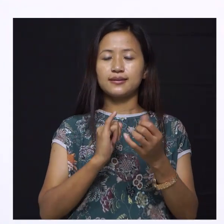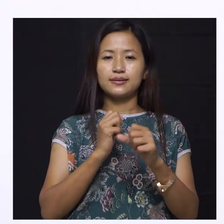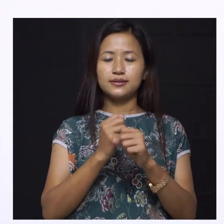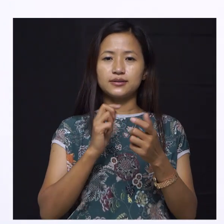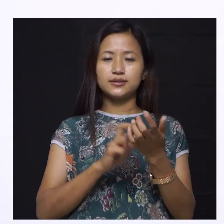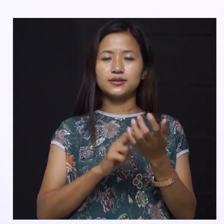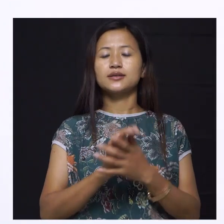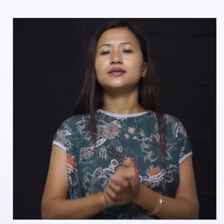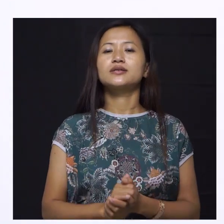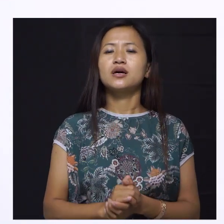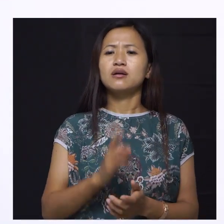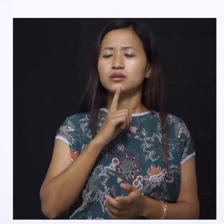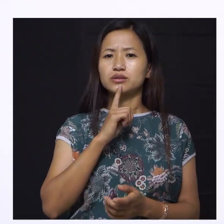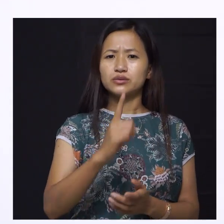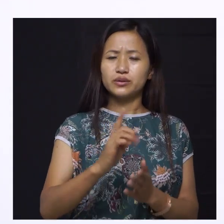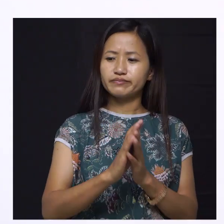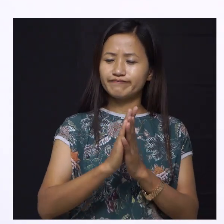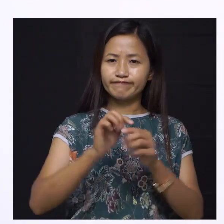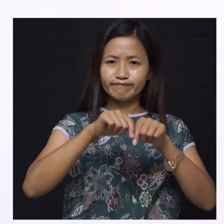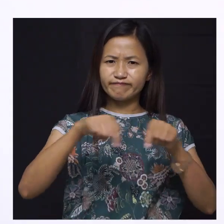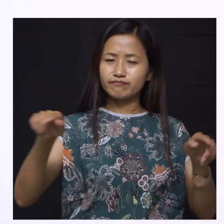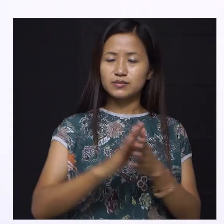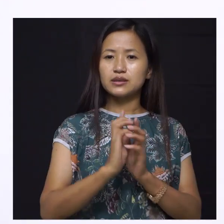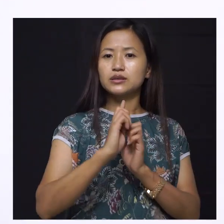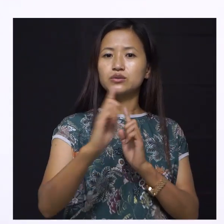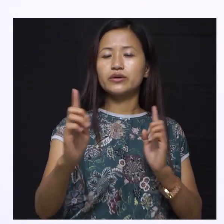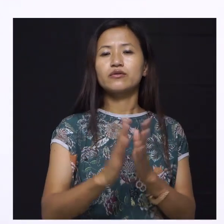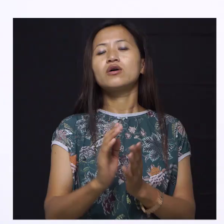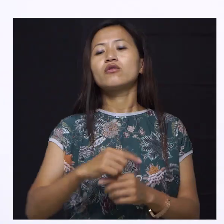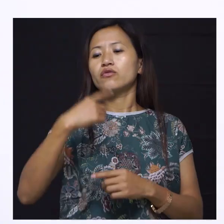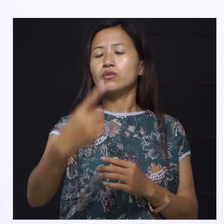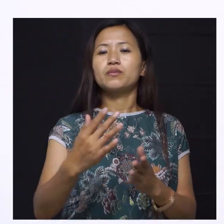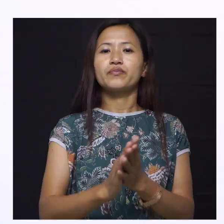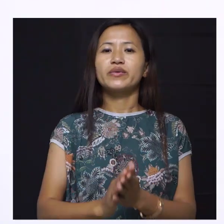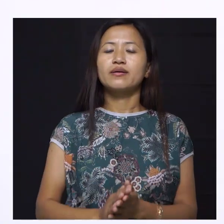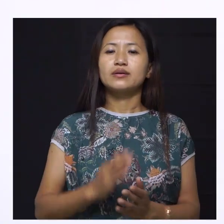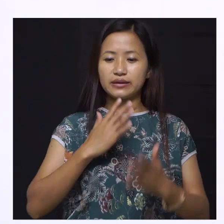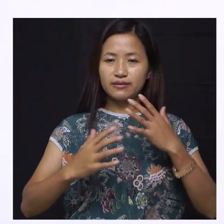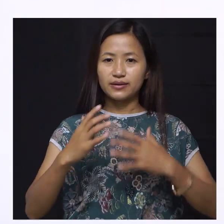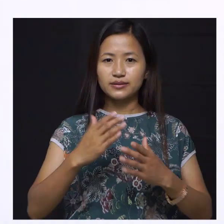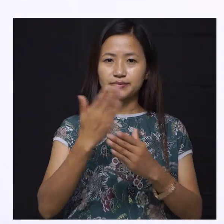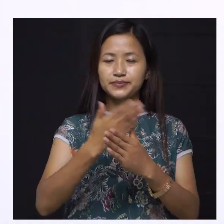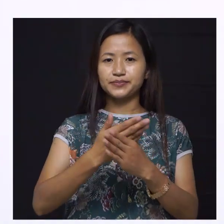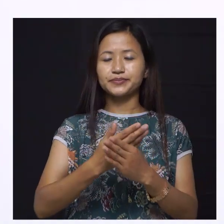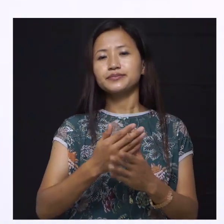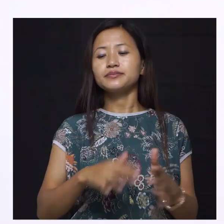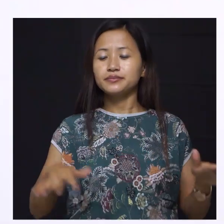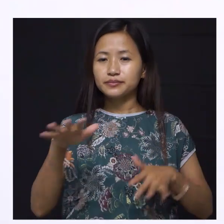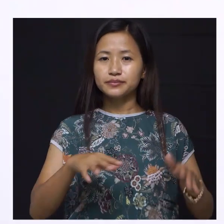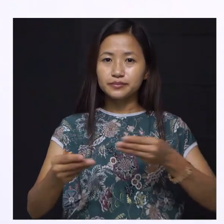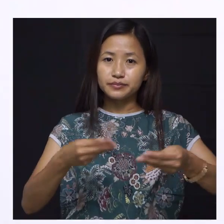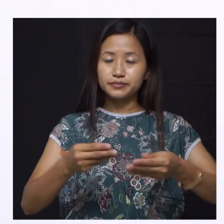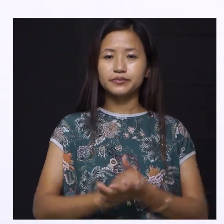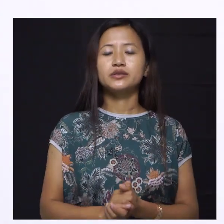very straightforward, outspoken. You will see that in her character as you proceed on. She also has